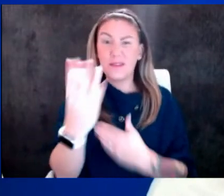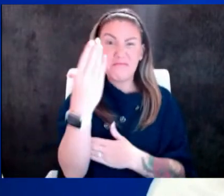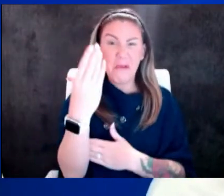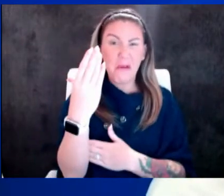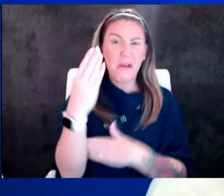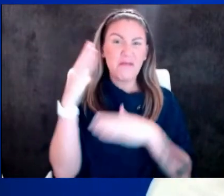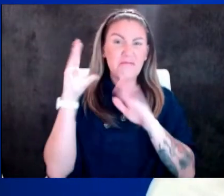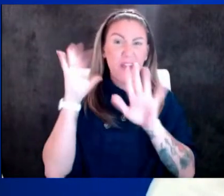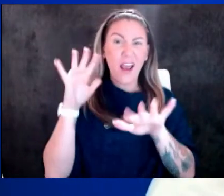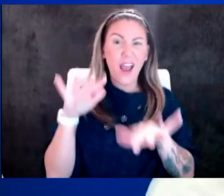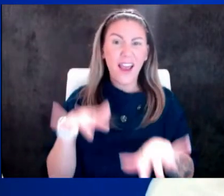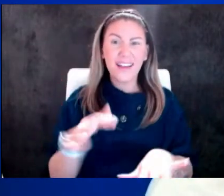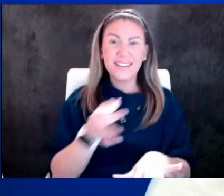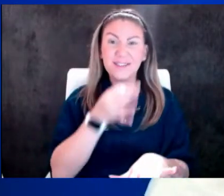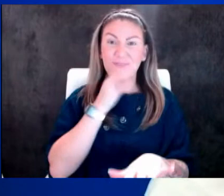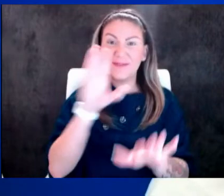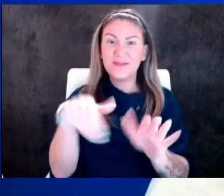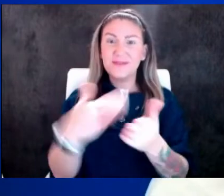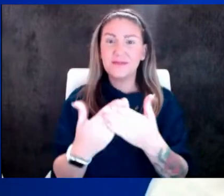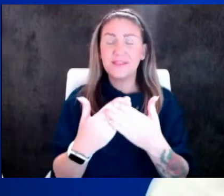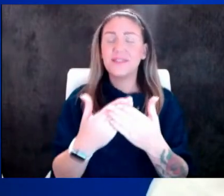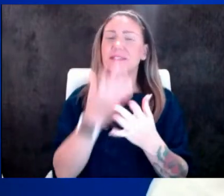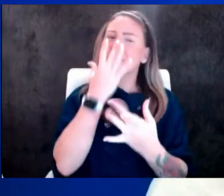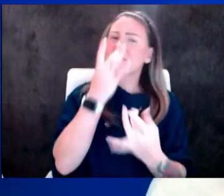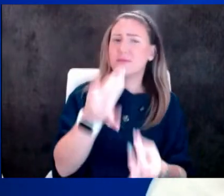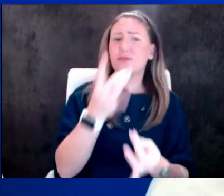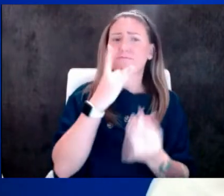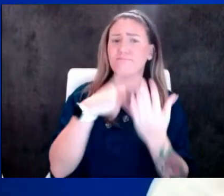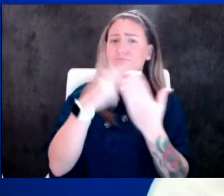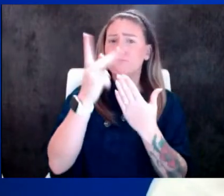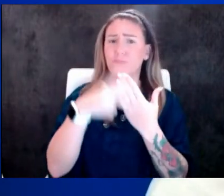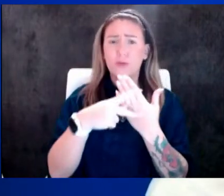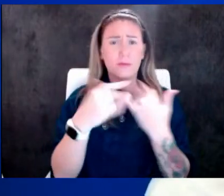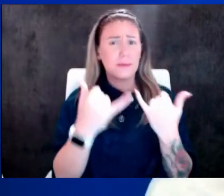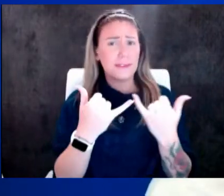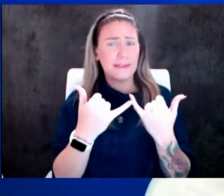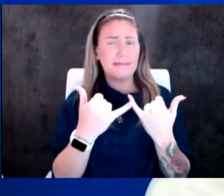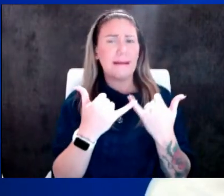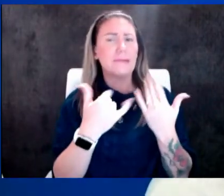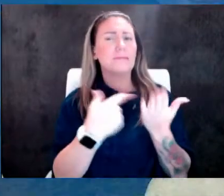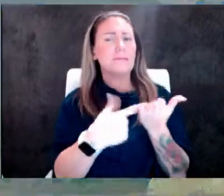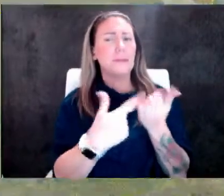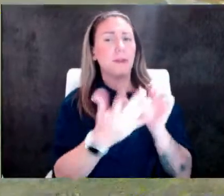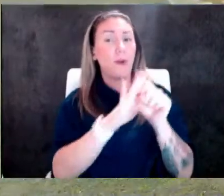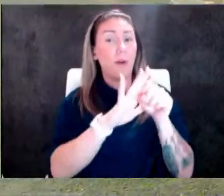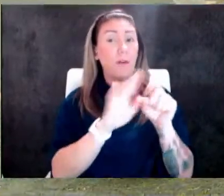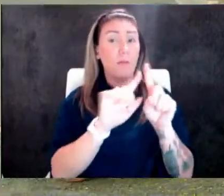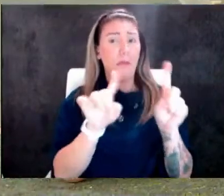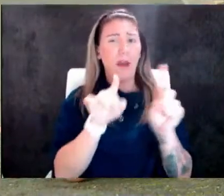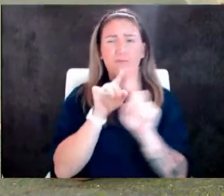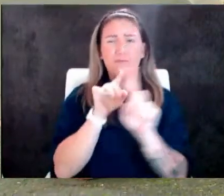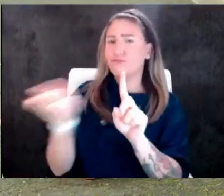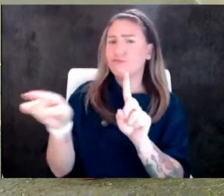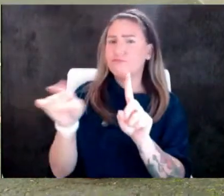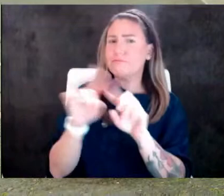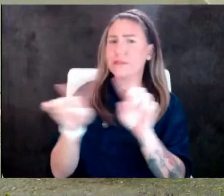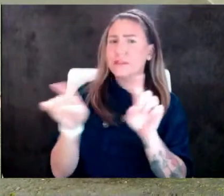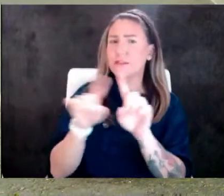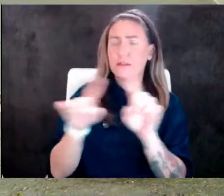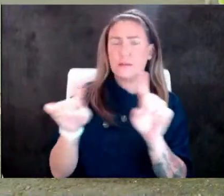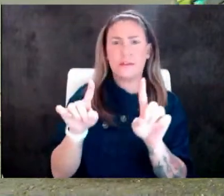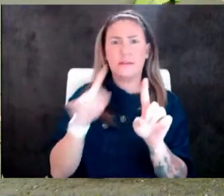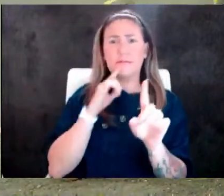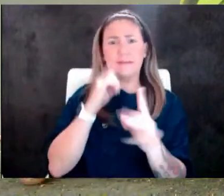We talk a lot about COVID, but today we're going to talk about something else. It's a sobering number. We're going to talk about COVID